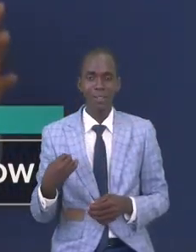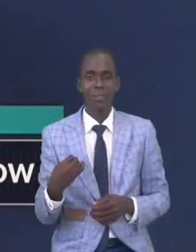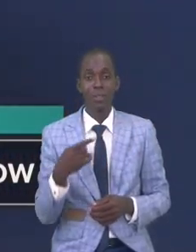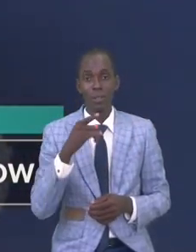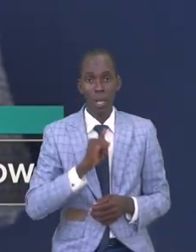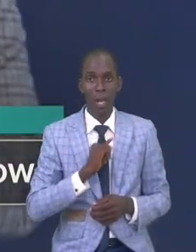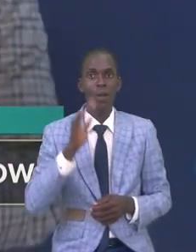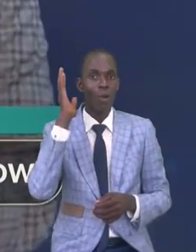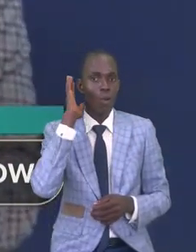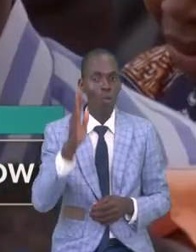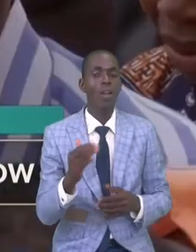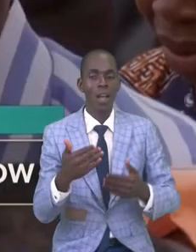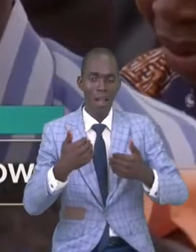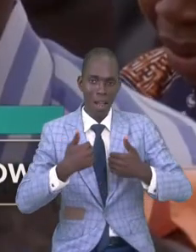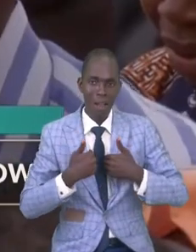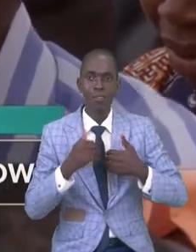unlimited potential,